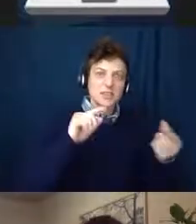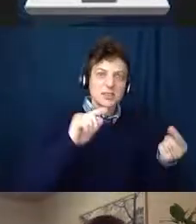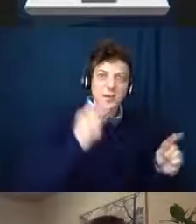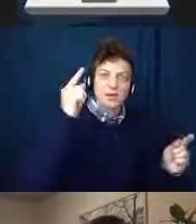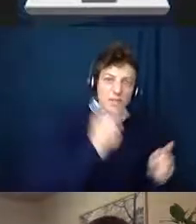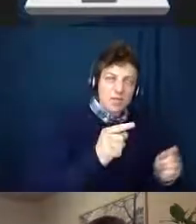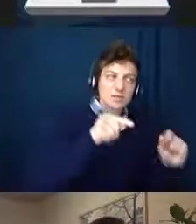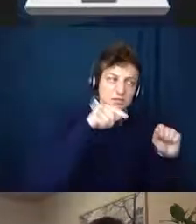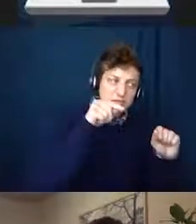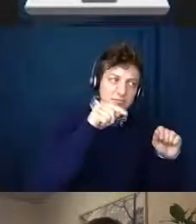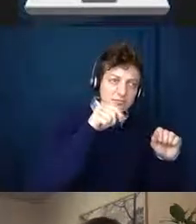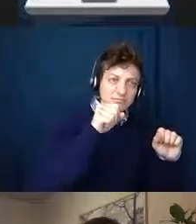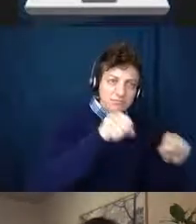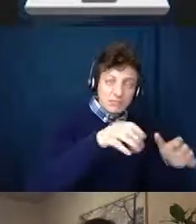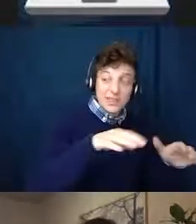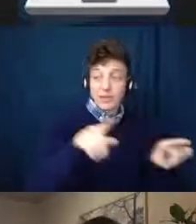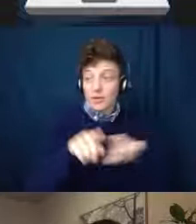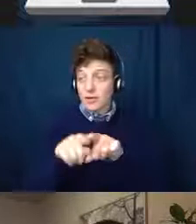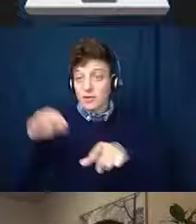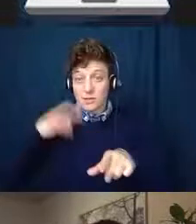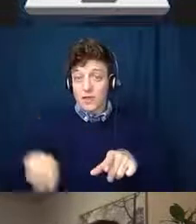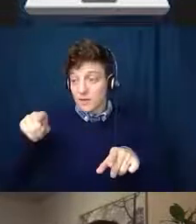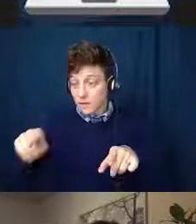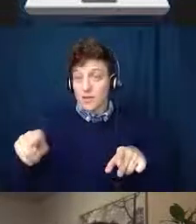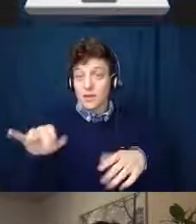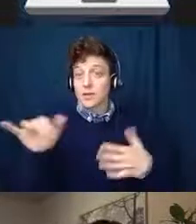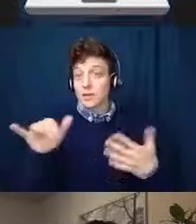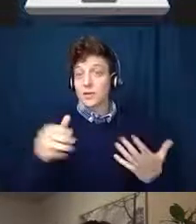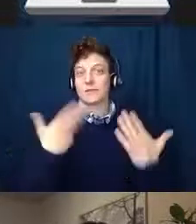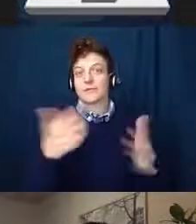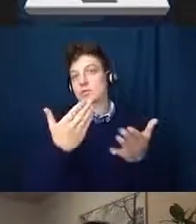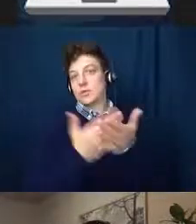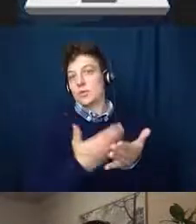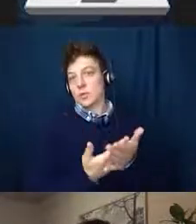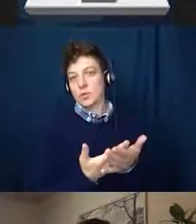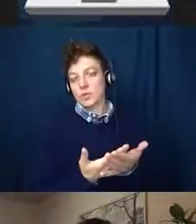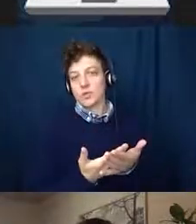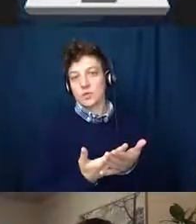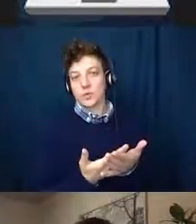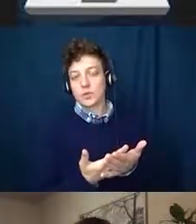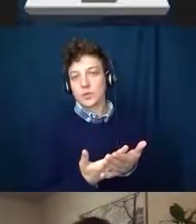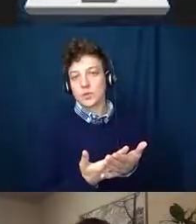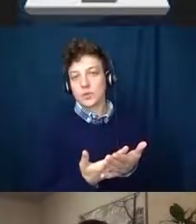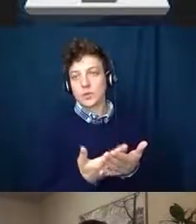there are really big benefits to harm reduction as well. The evidence is there. We've seen good outcomes with all of those things I